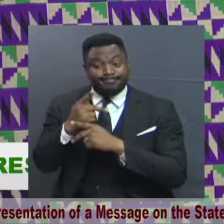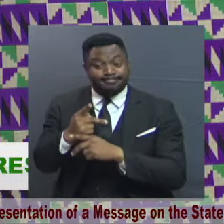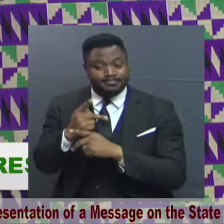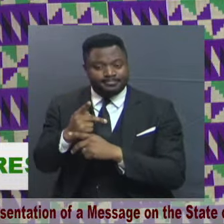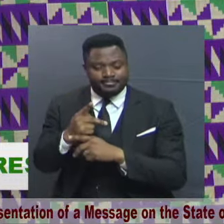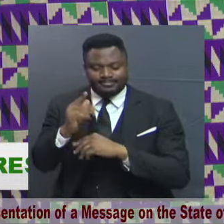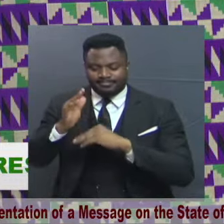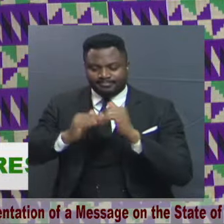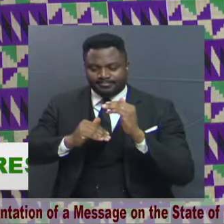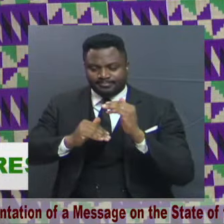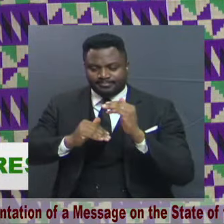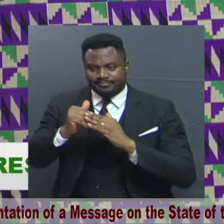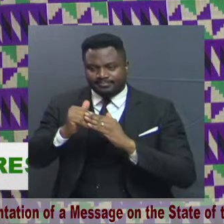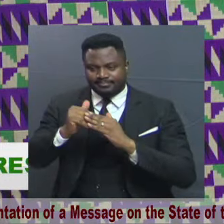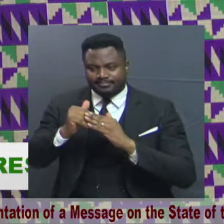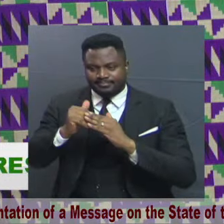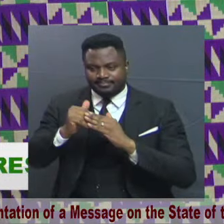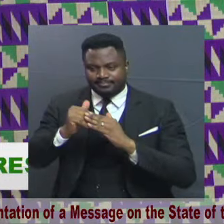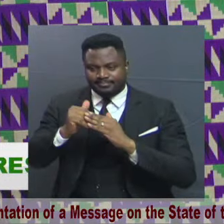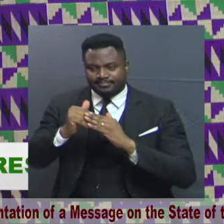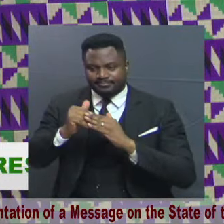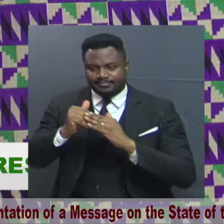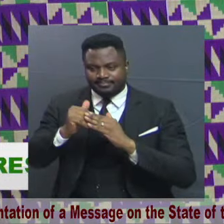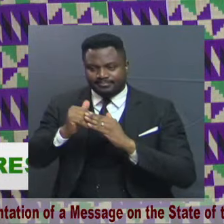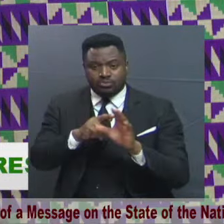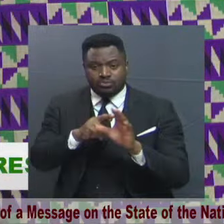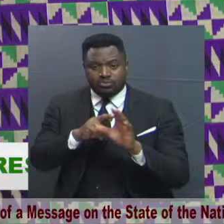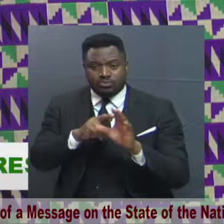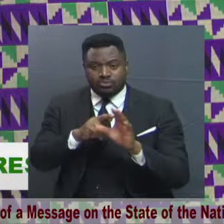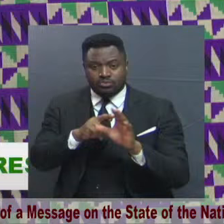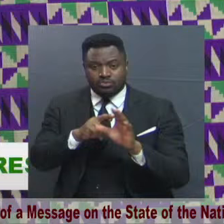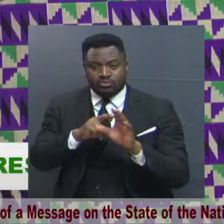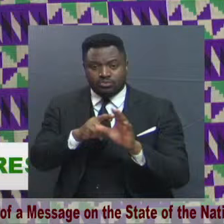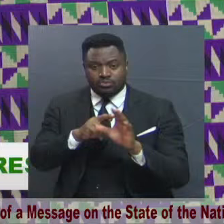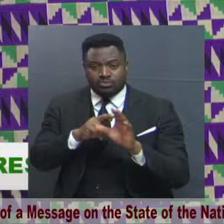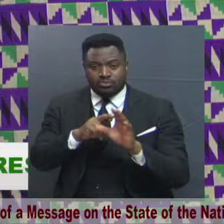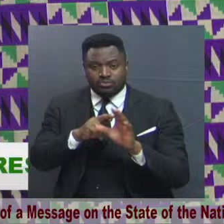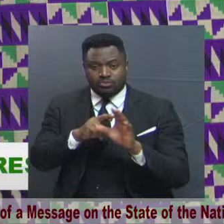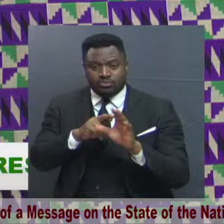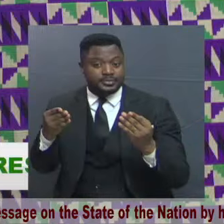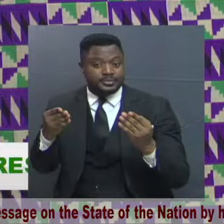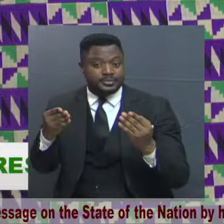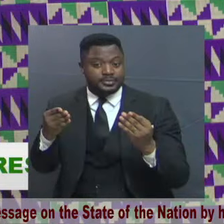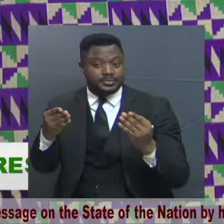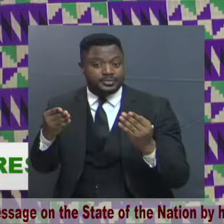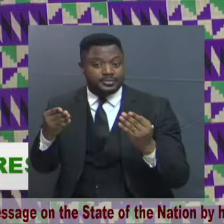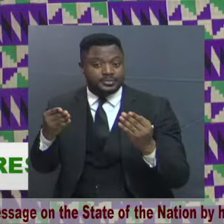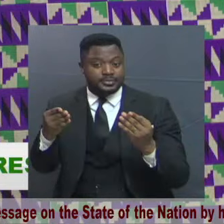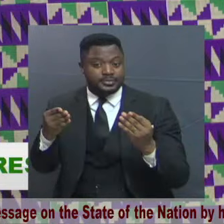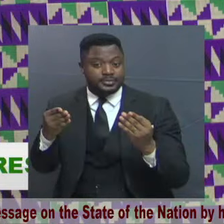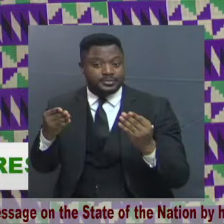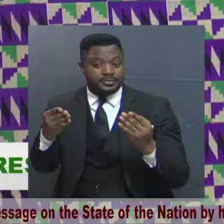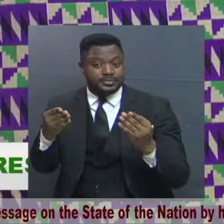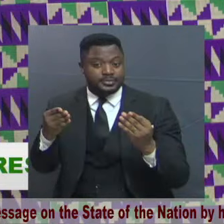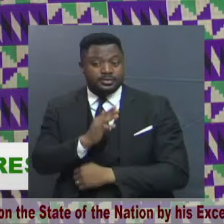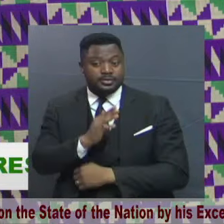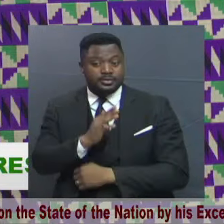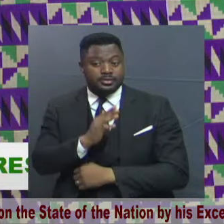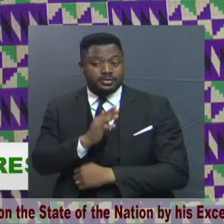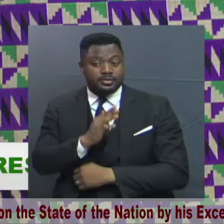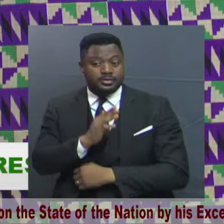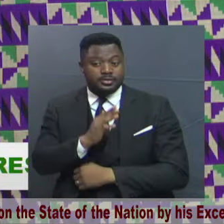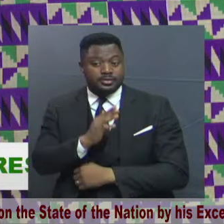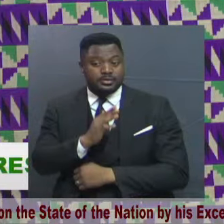bu in the Asanti region and was recently commission by the second lady Preparatory works and designs for the